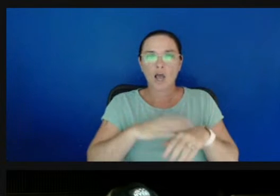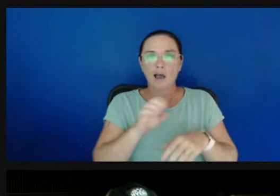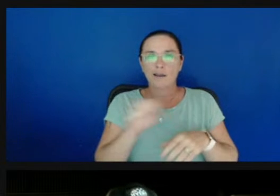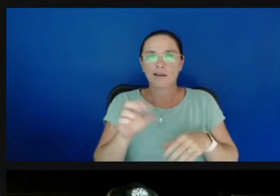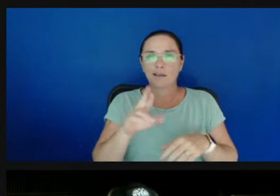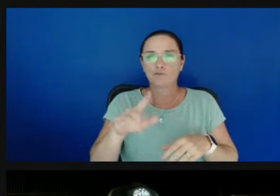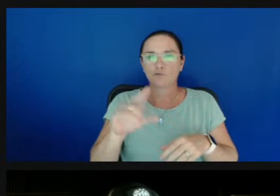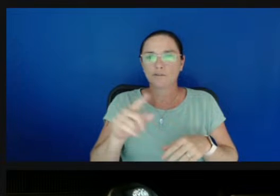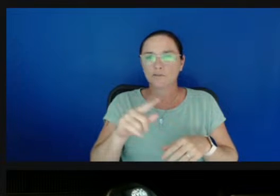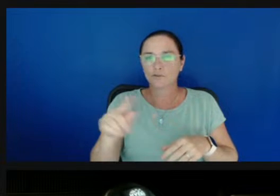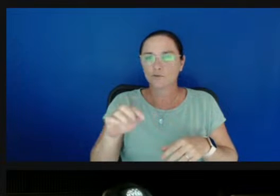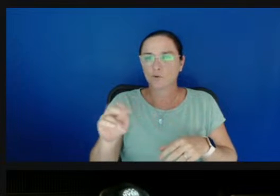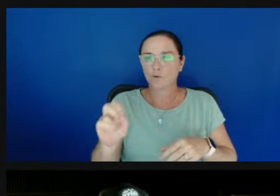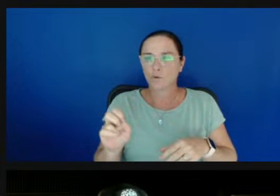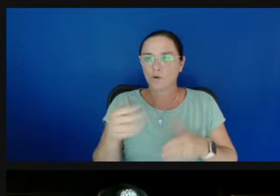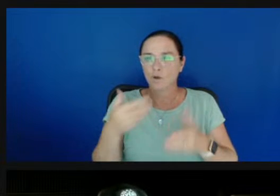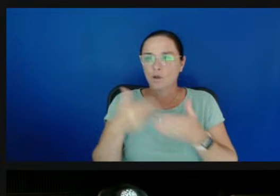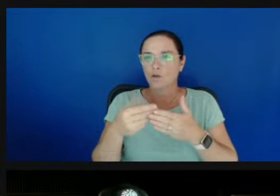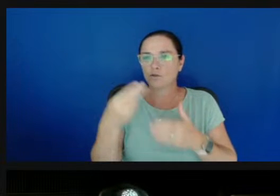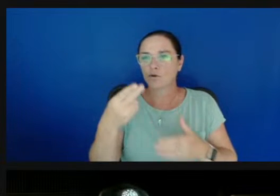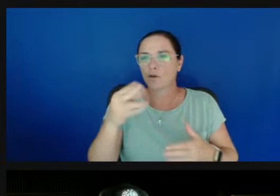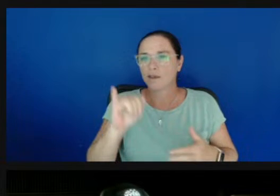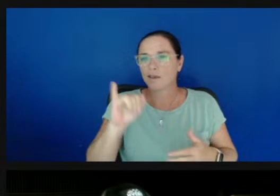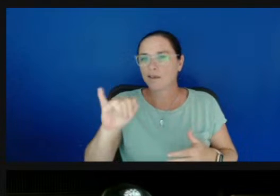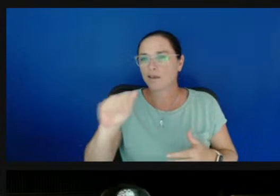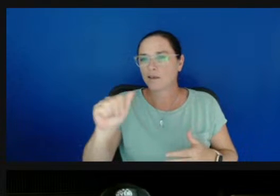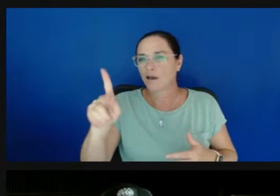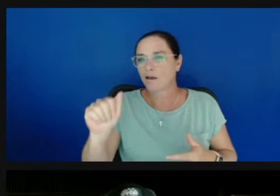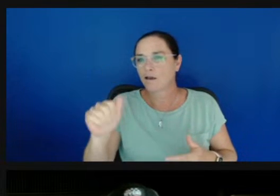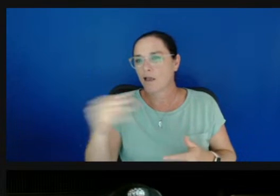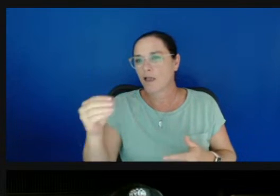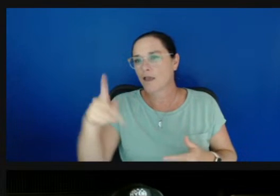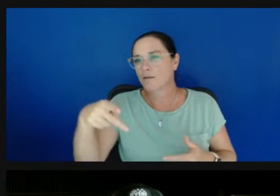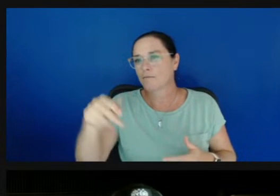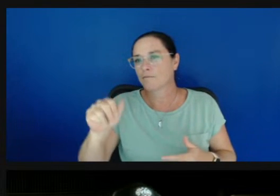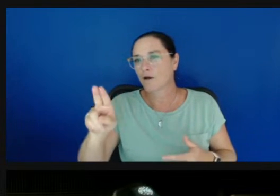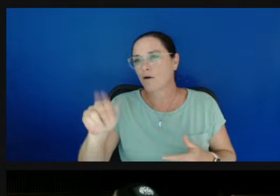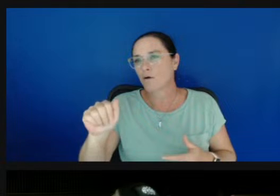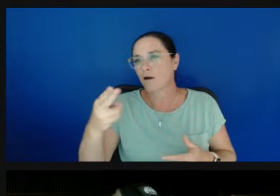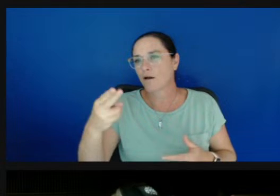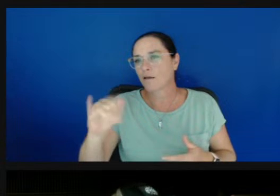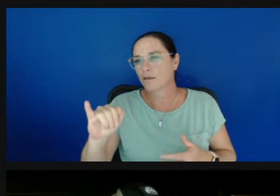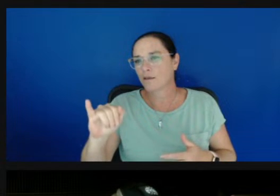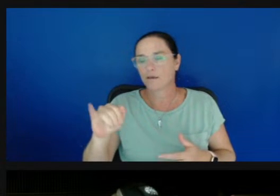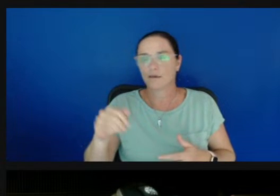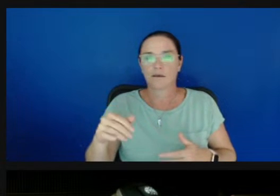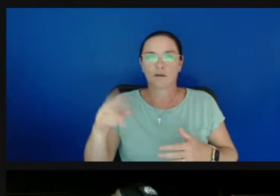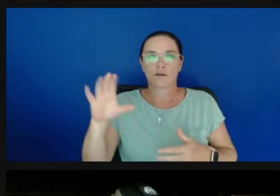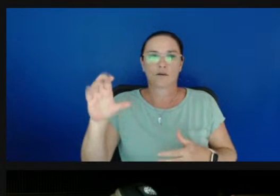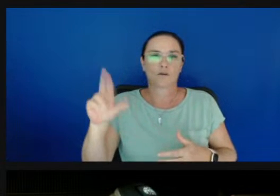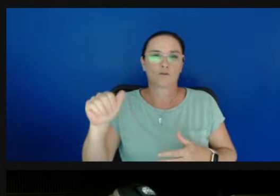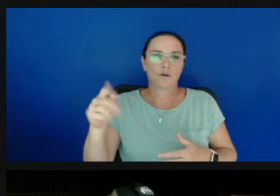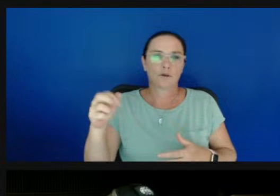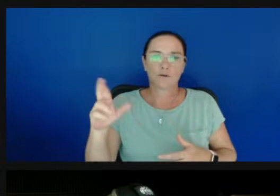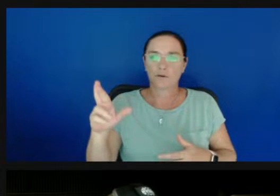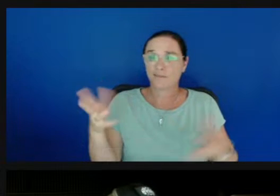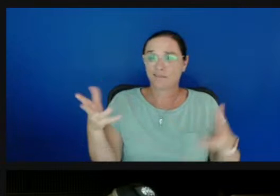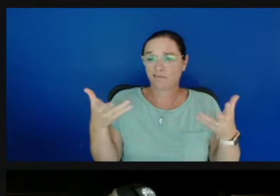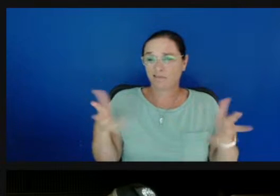near the Hi'iaka and Pauahi crater areas. And that's basically